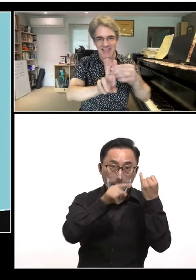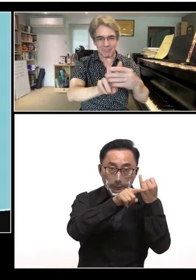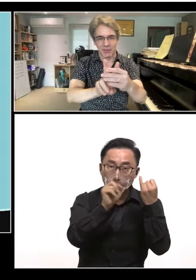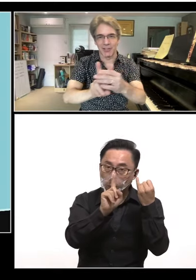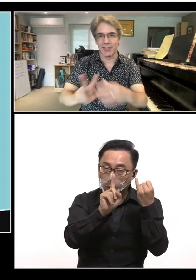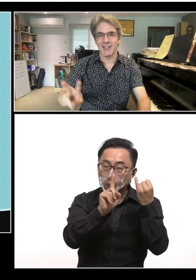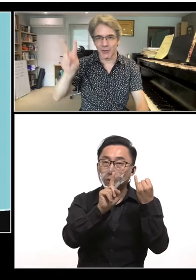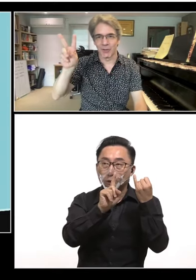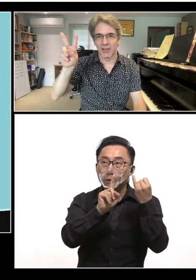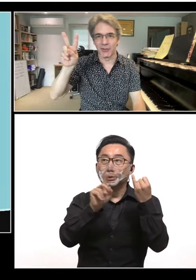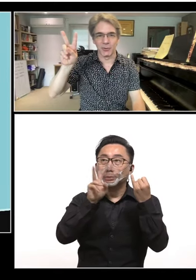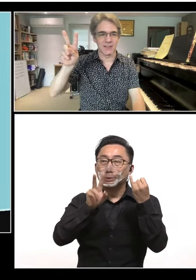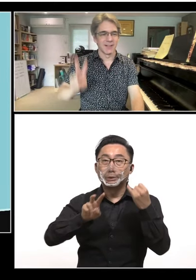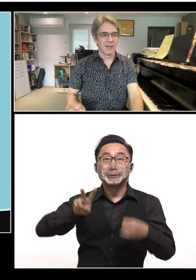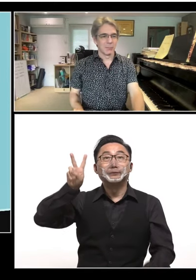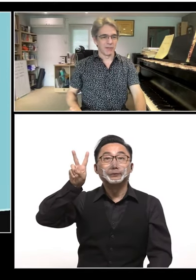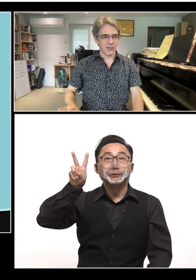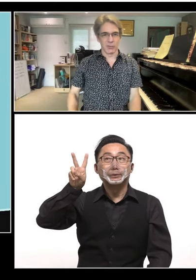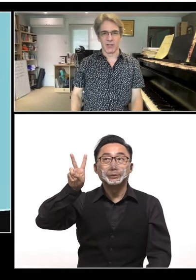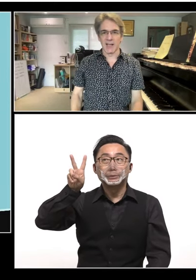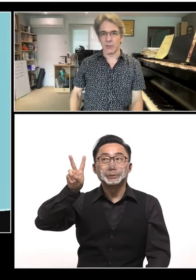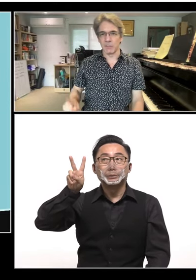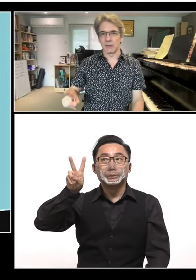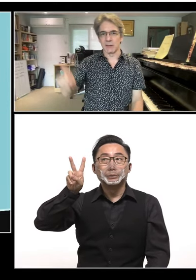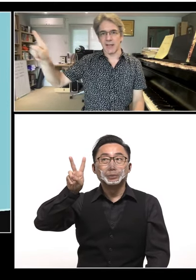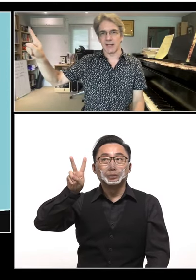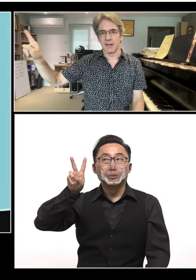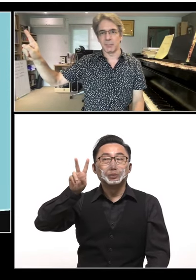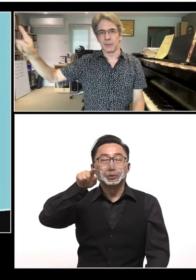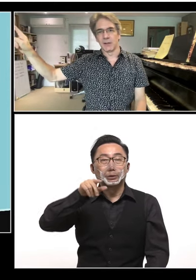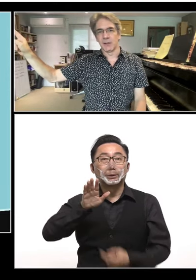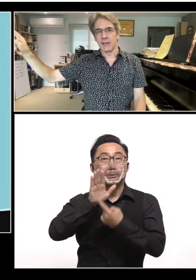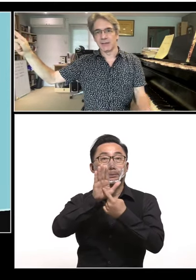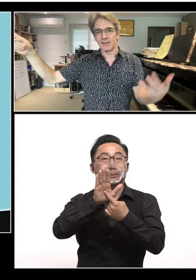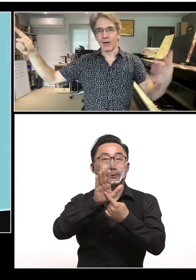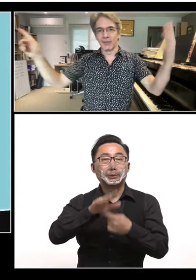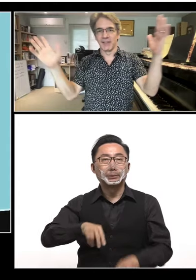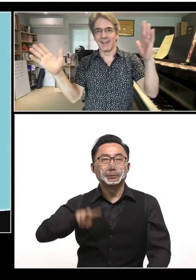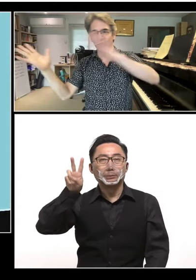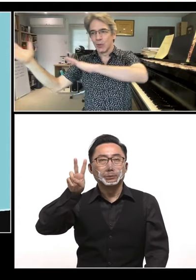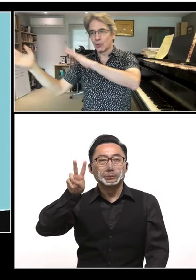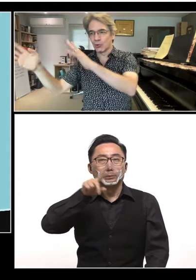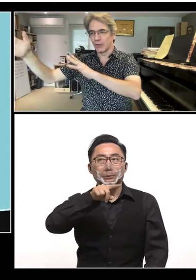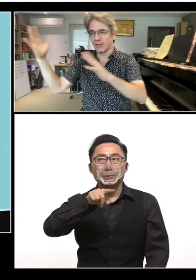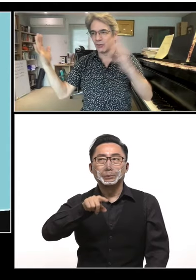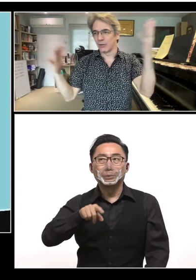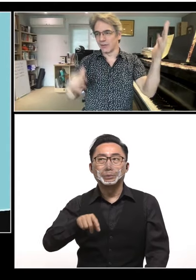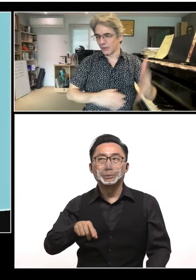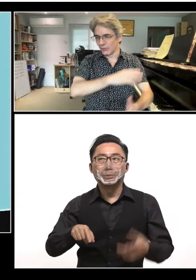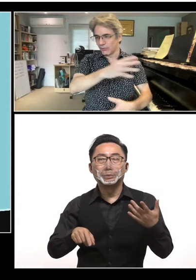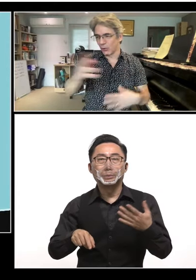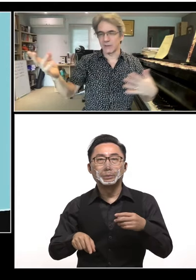hands in that position and you show him how to do it, but then you realize when he puts his hands up, it's often crooked,